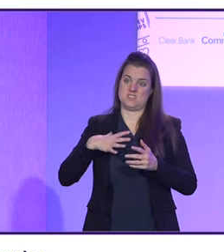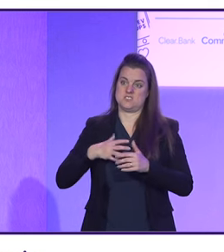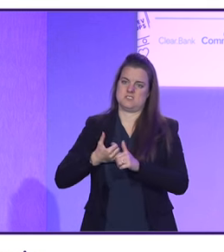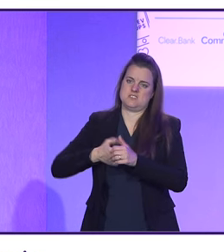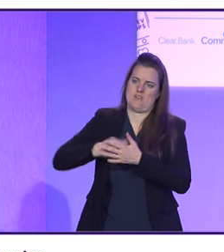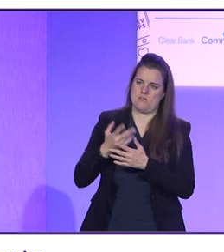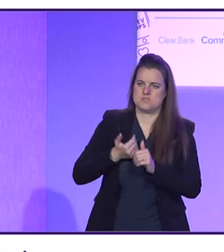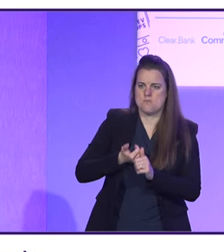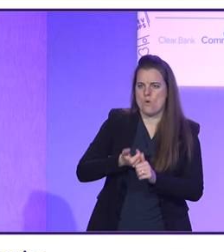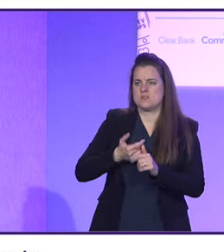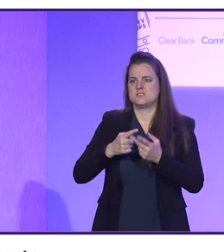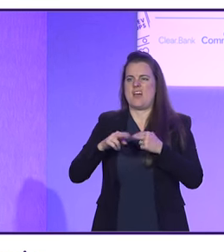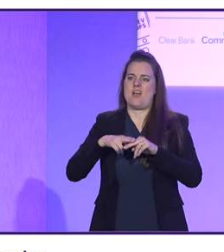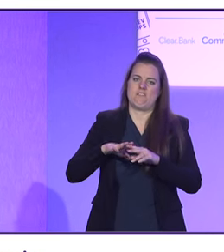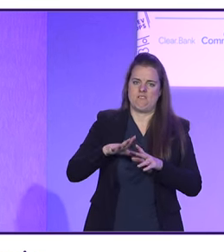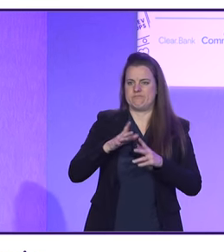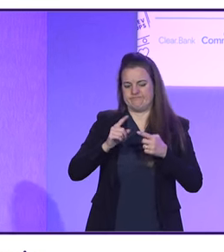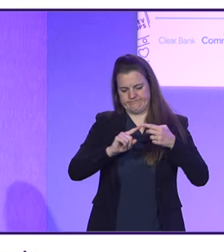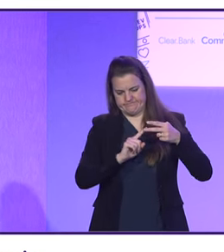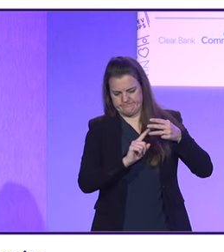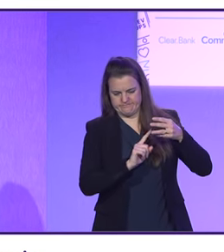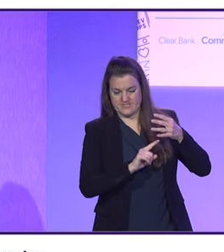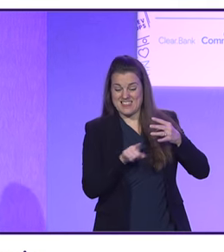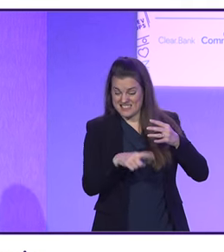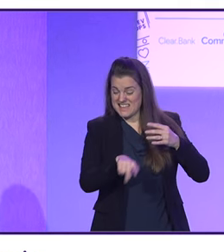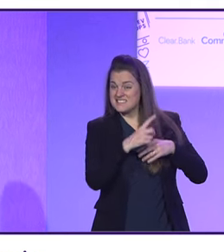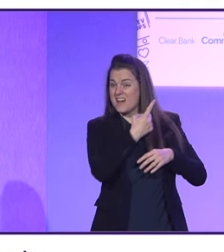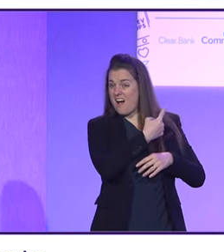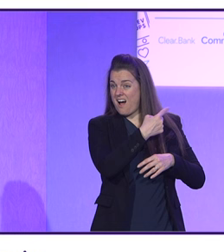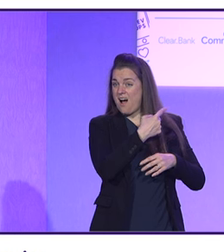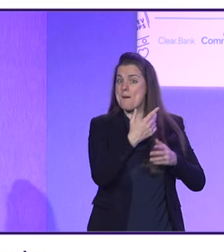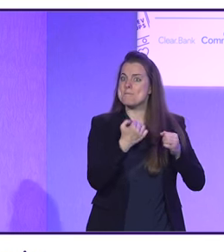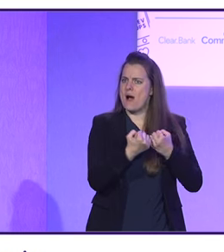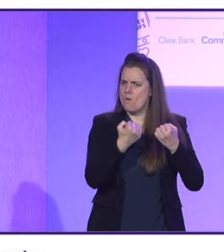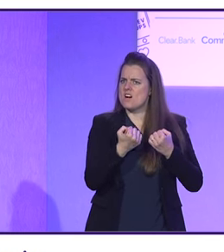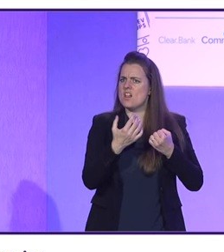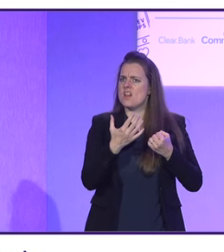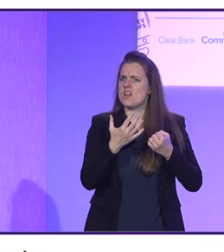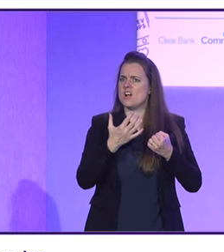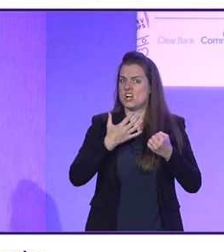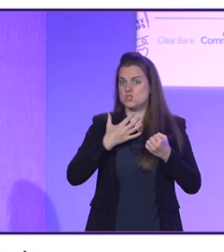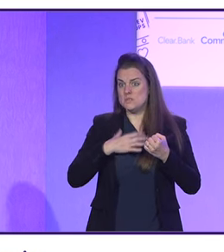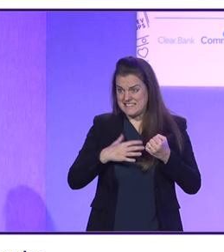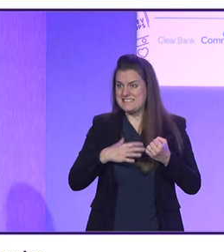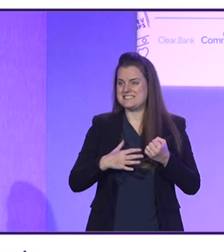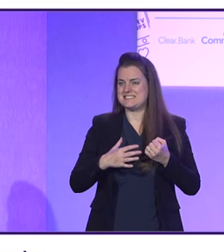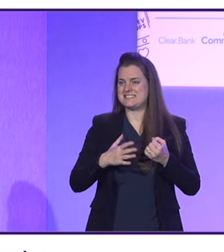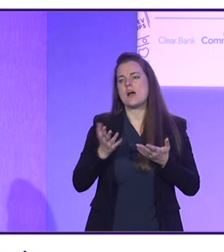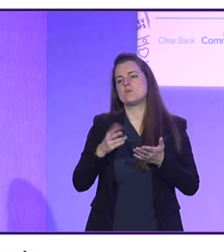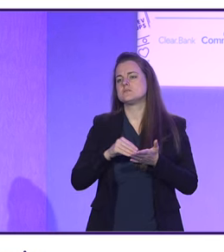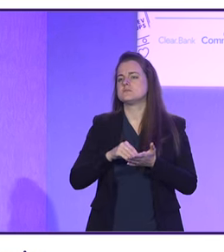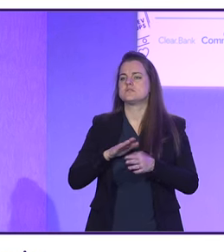up that phone, you get even more, right? These are powerful, and these are things that we all need, whether or not we pay for them through a